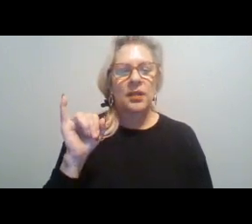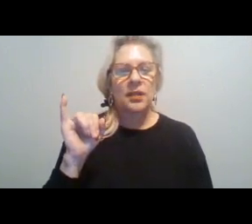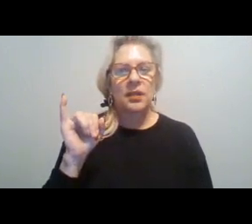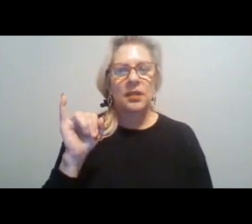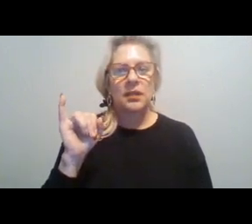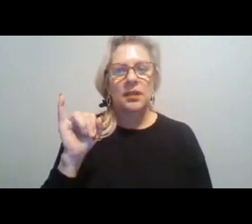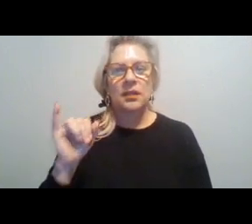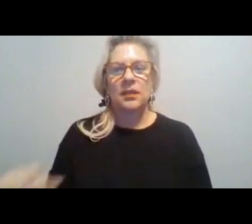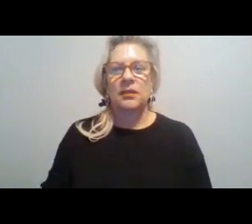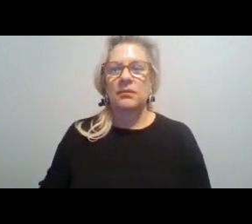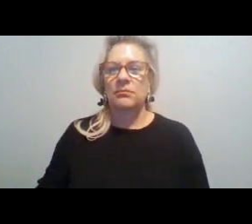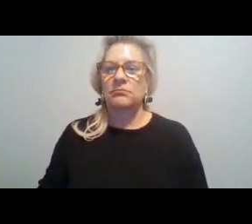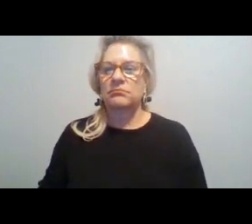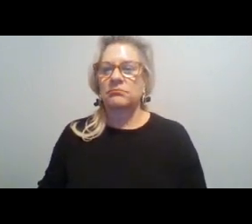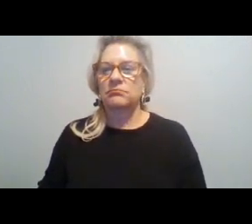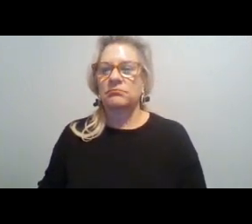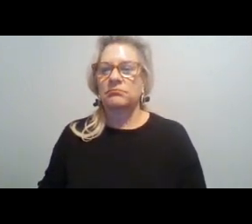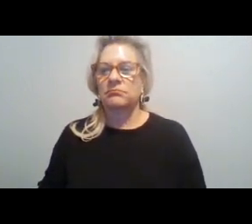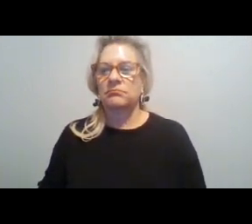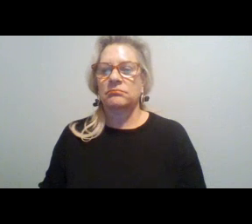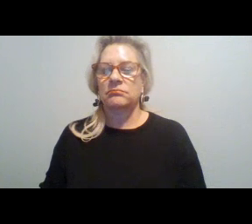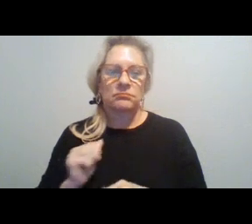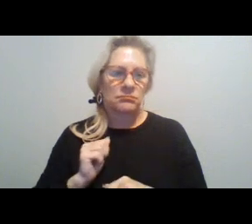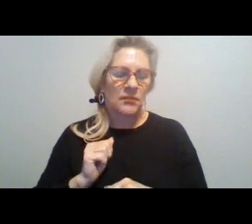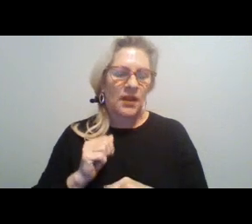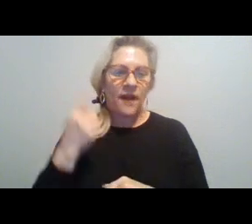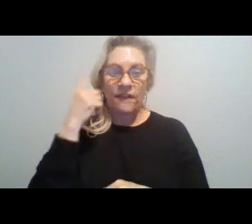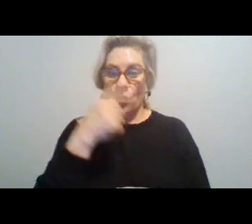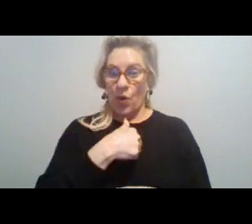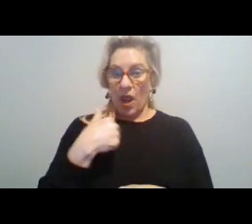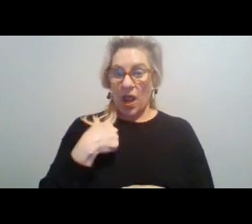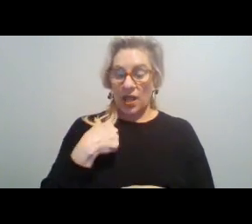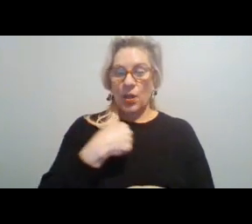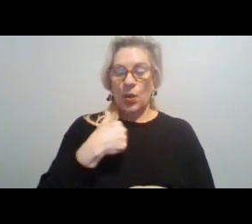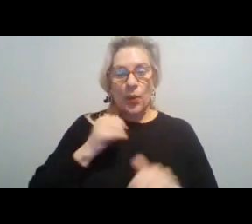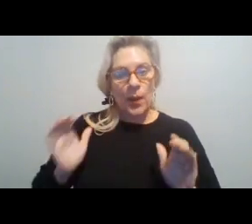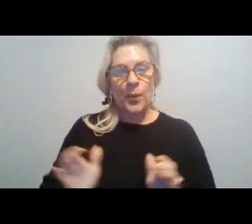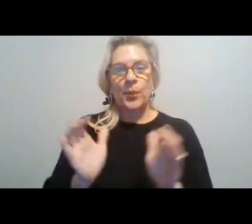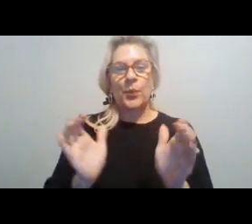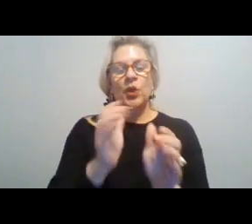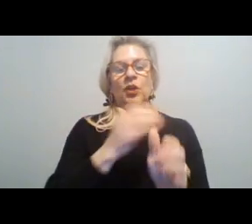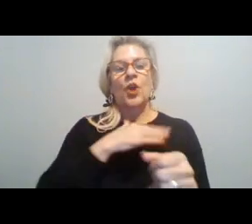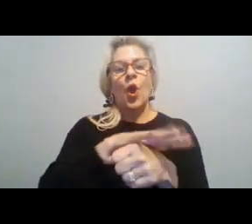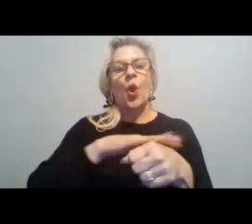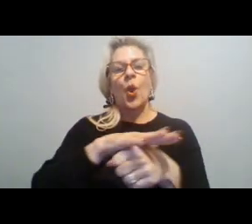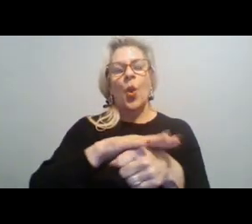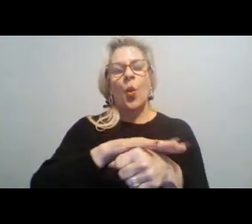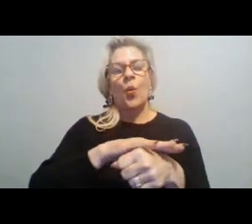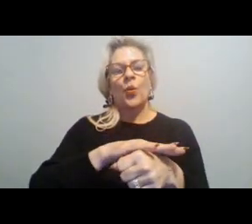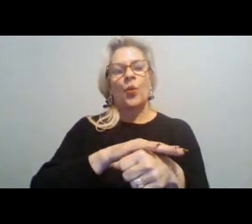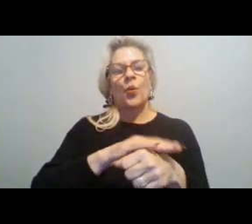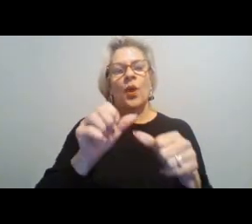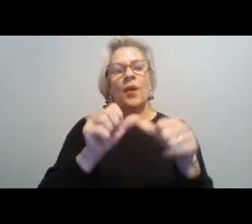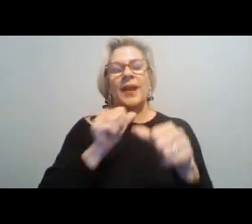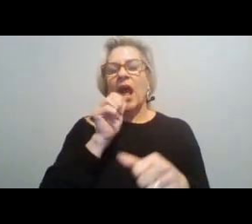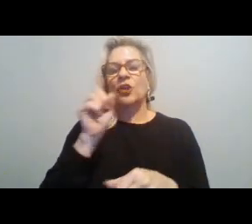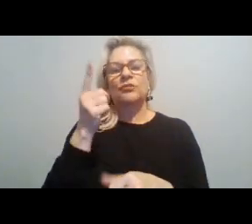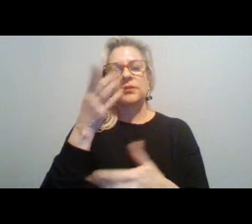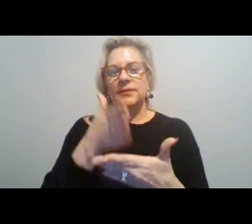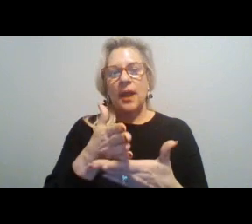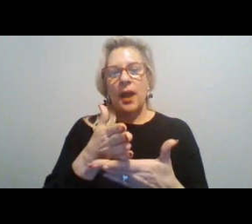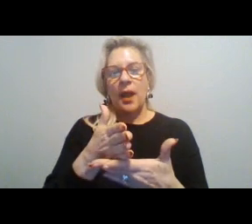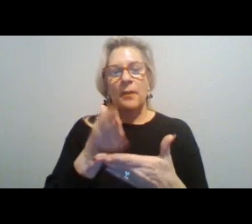talked about the Central Coast, but I think the thing for us is that we push our local agencies to not just stop